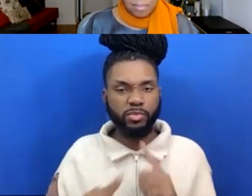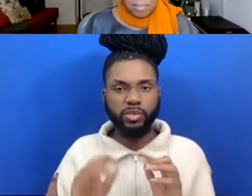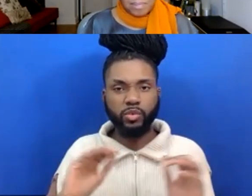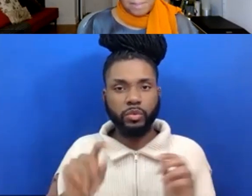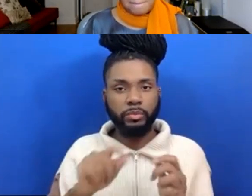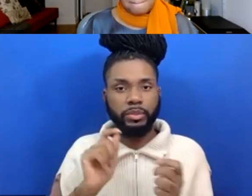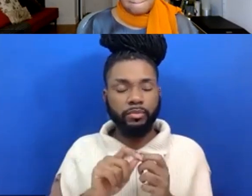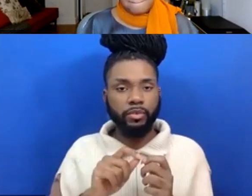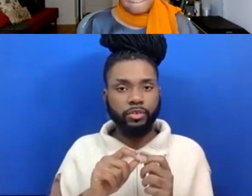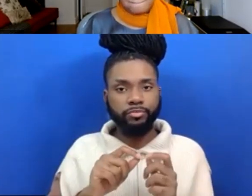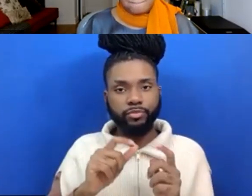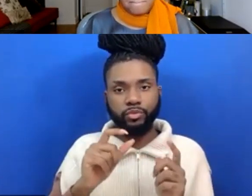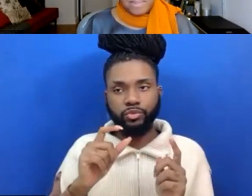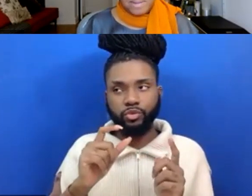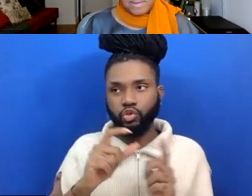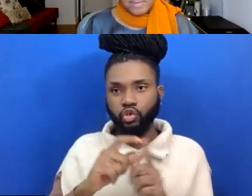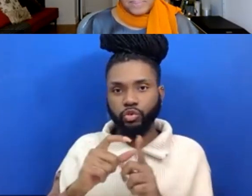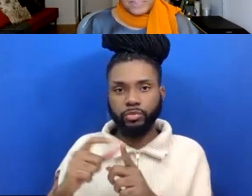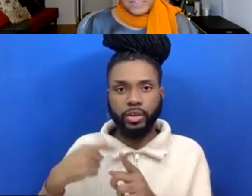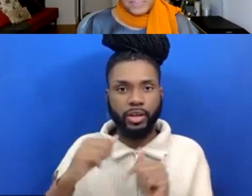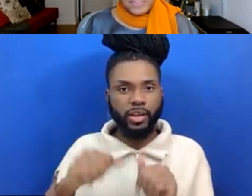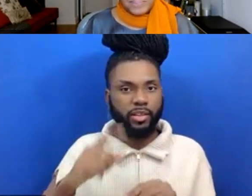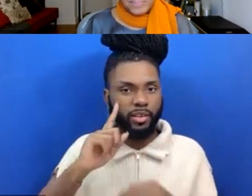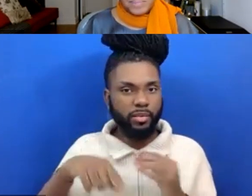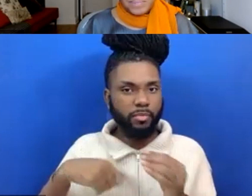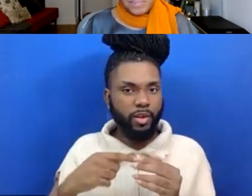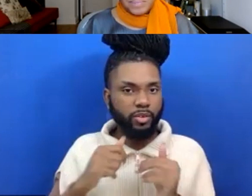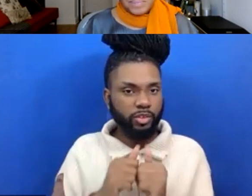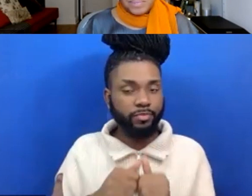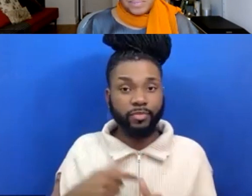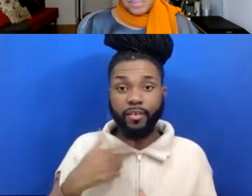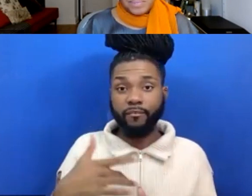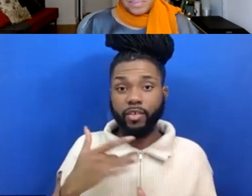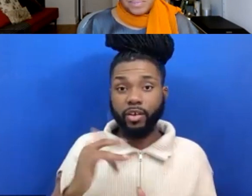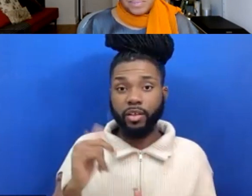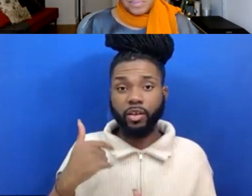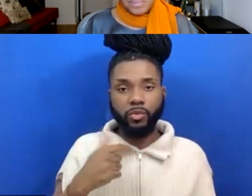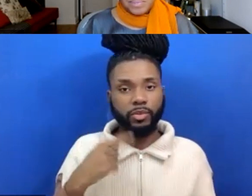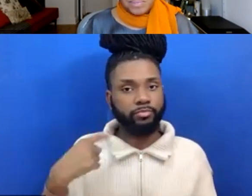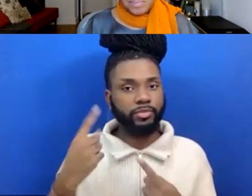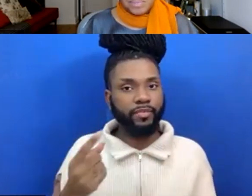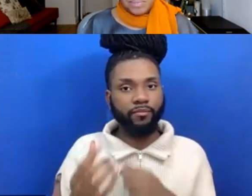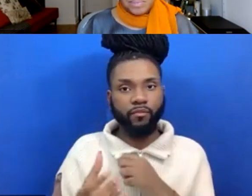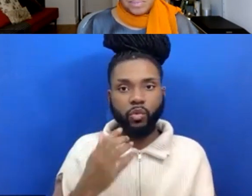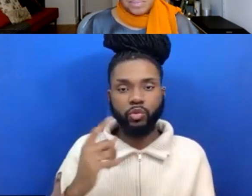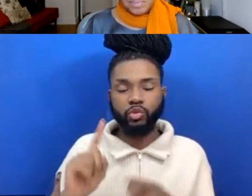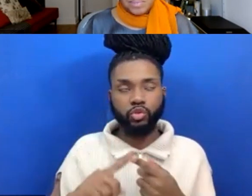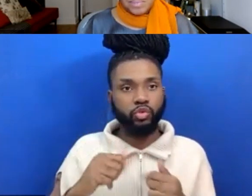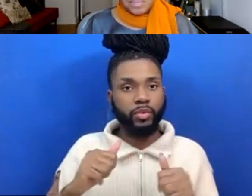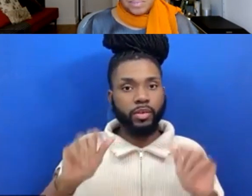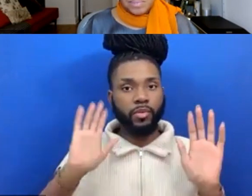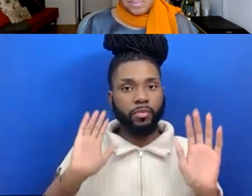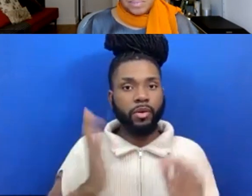can necessarily think together. I feel like we have been forced to relinquish mastery because it